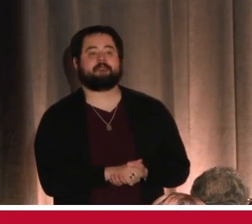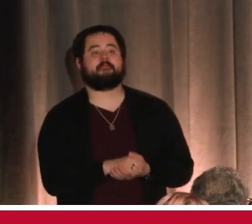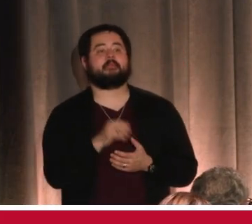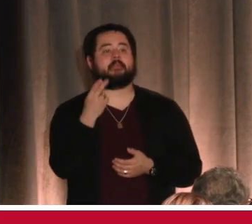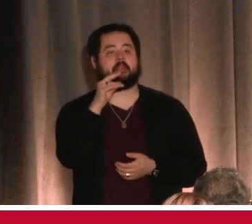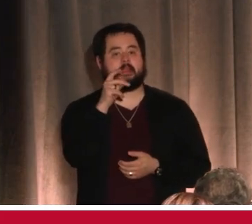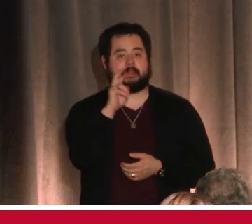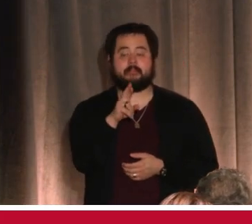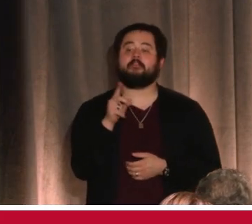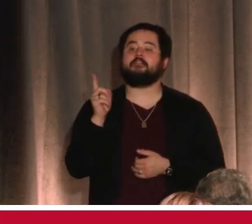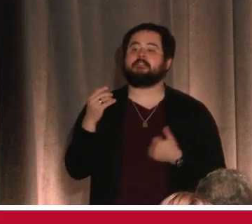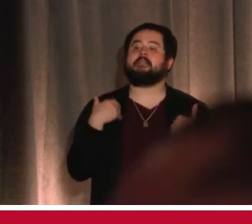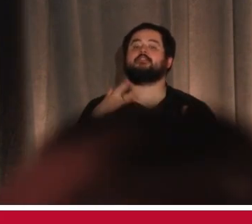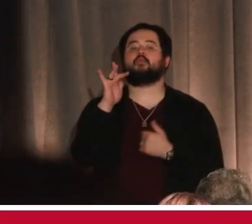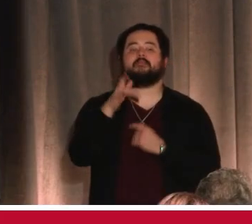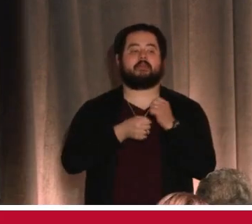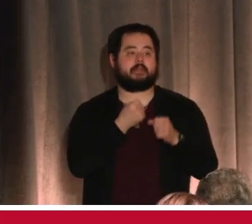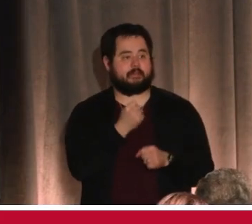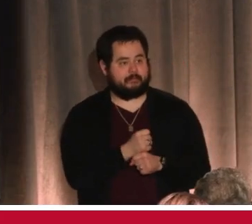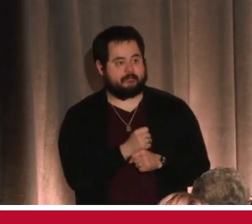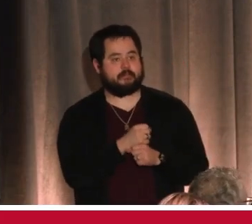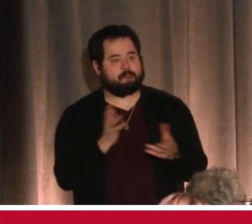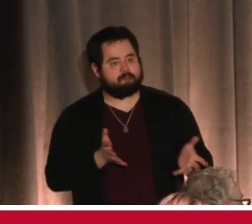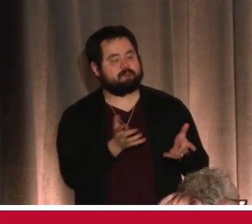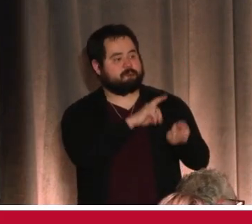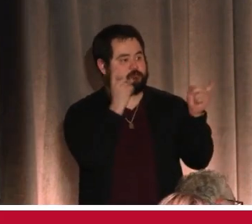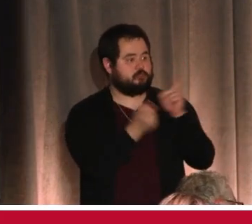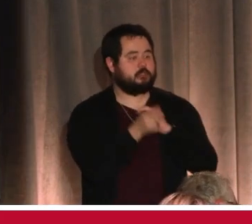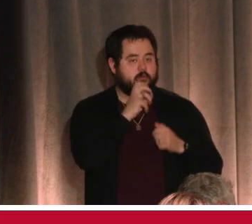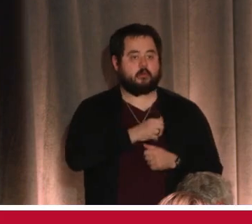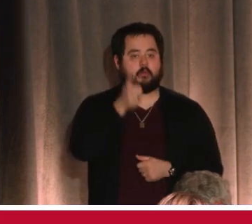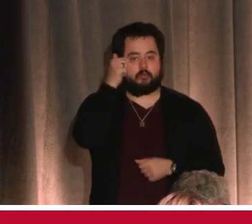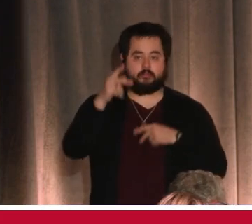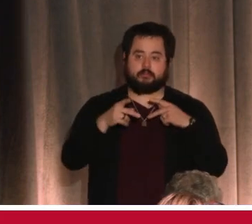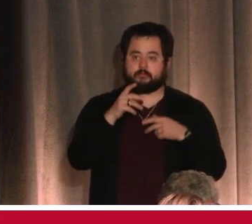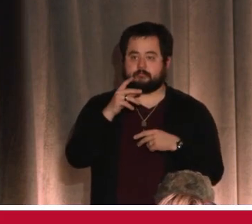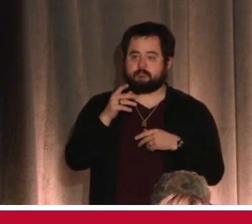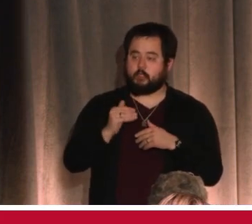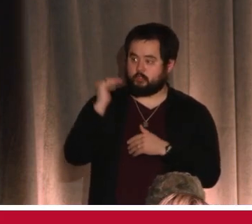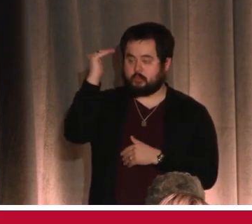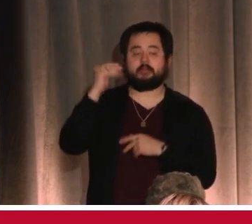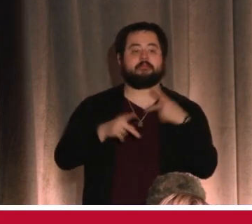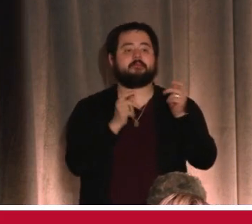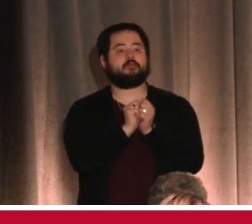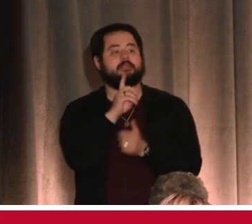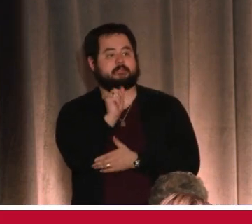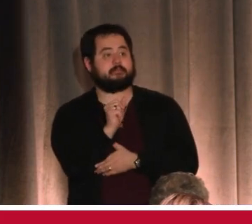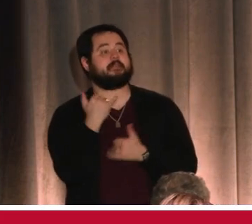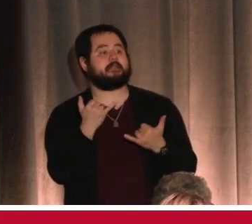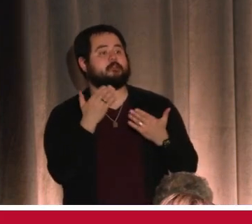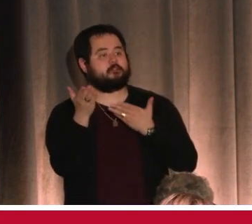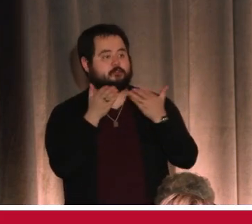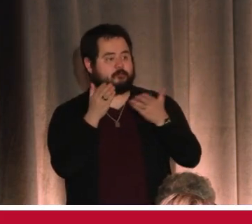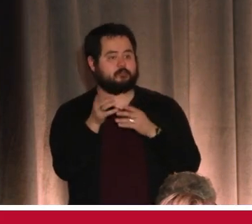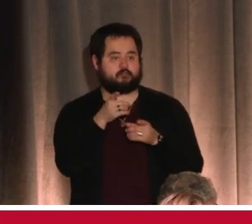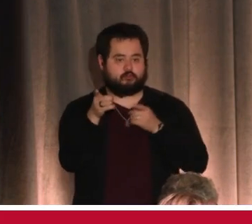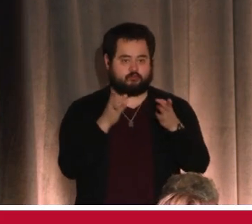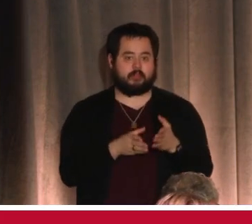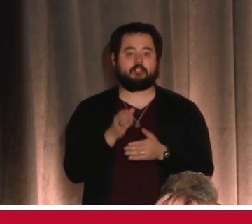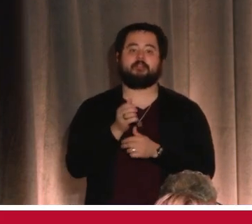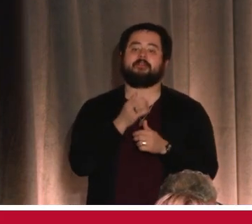Heather has spent 25 years driving change for older adults and people with disabilities. Now serving as the Director of Senior Services at Family